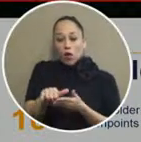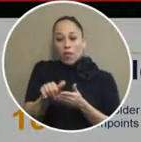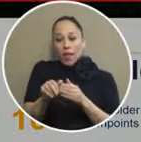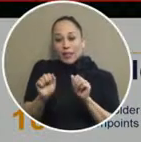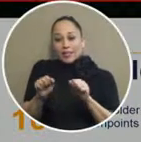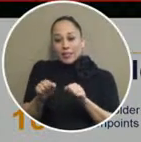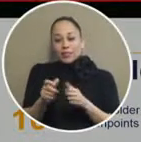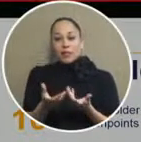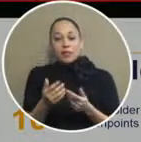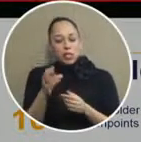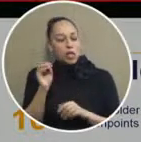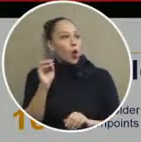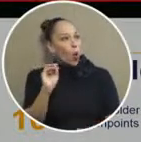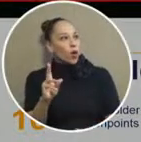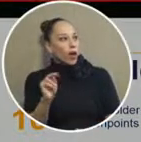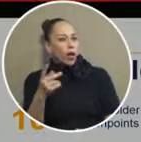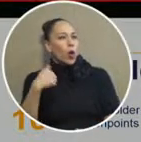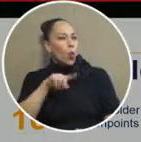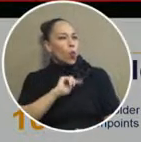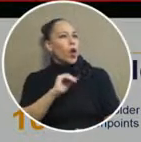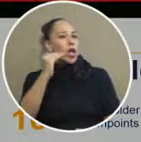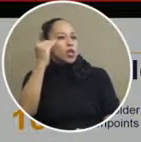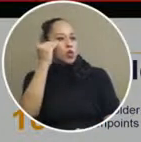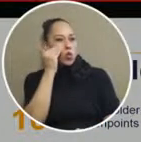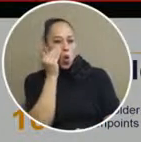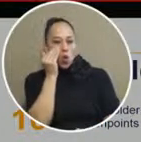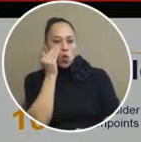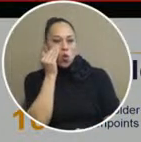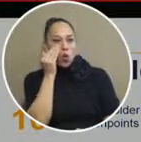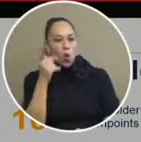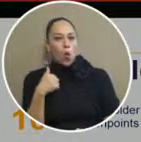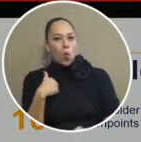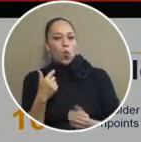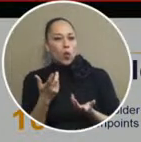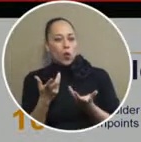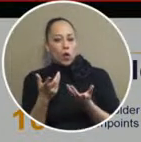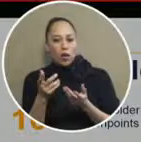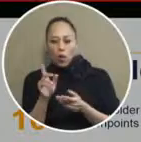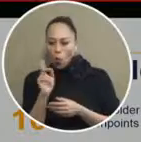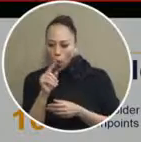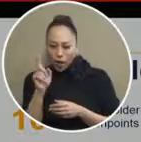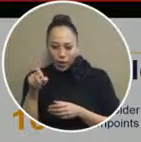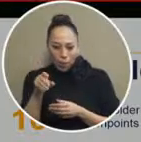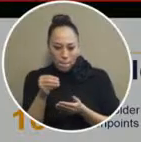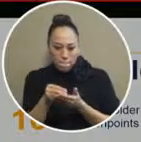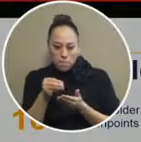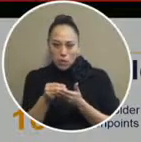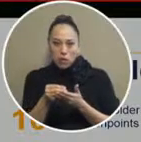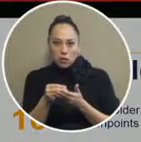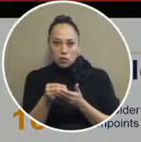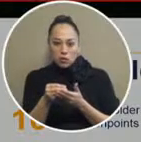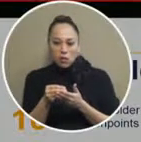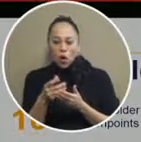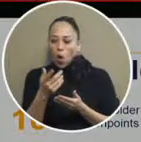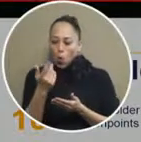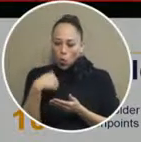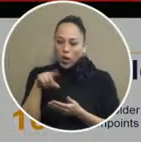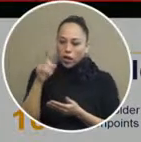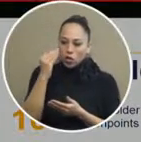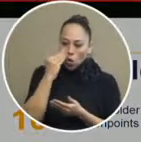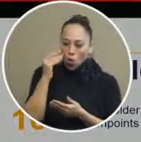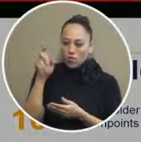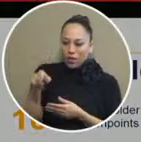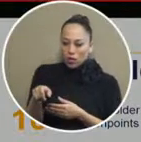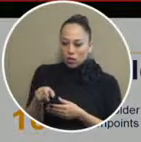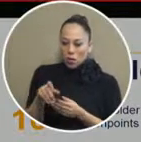feasibility feedback. So it's like, okay, we know where we want to put the dollars, we understand what the needs are, but